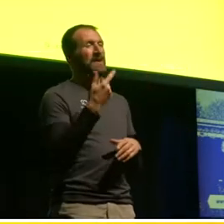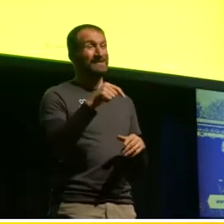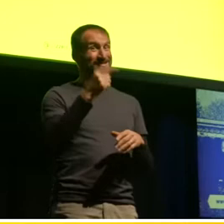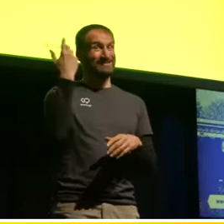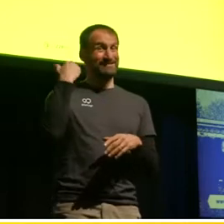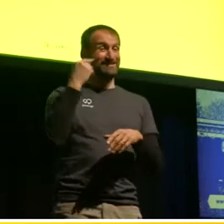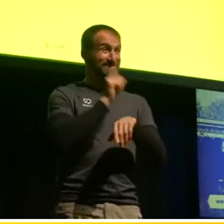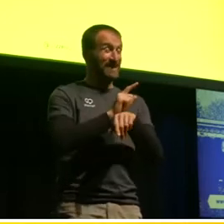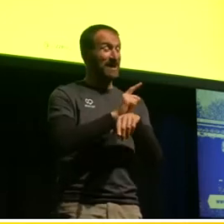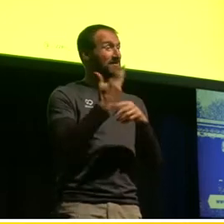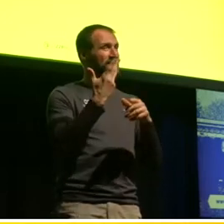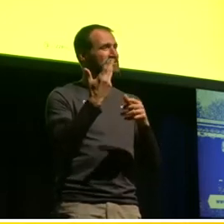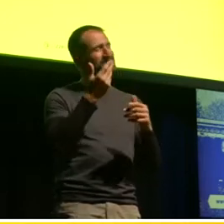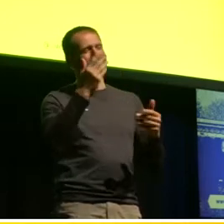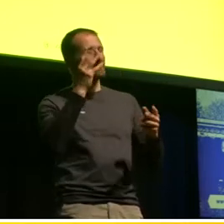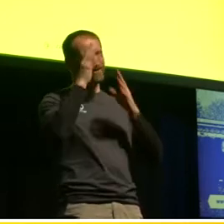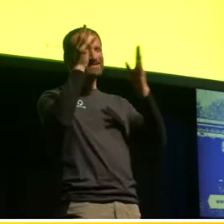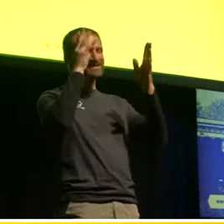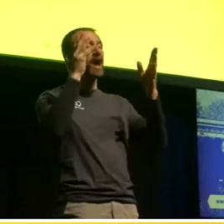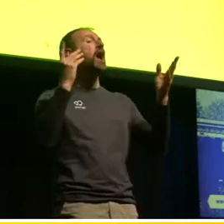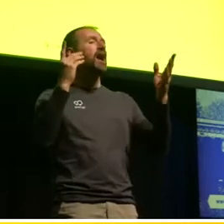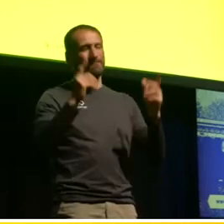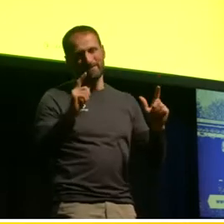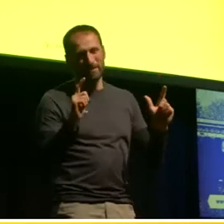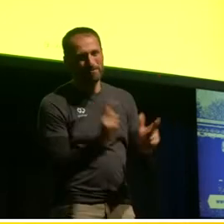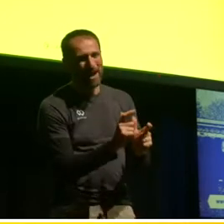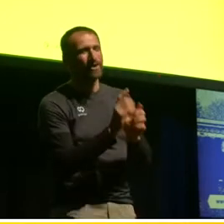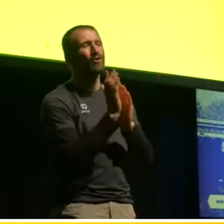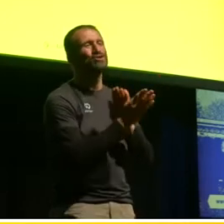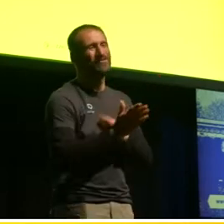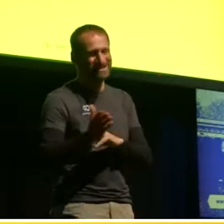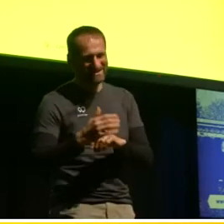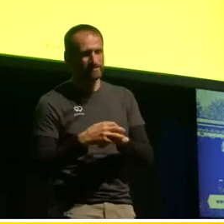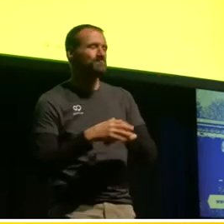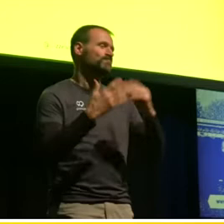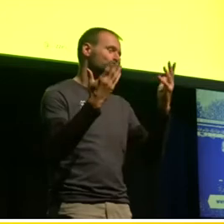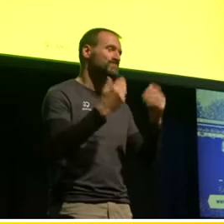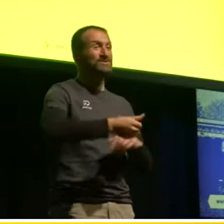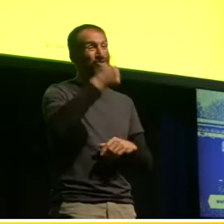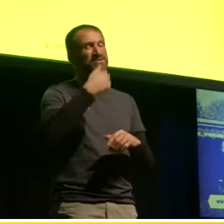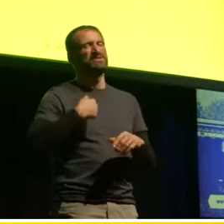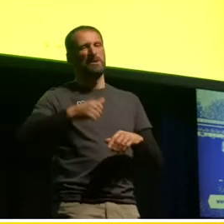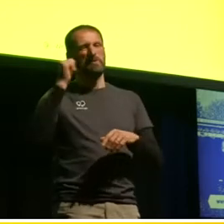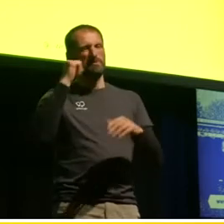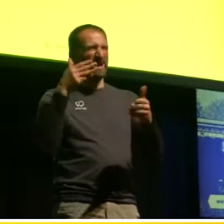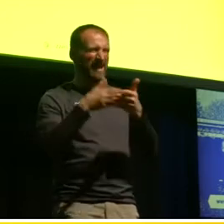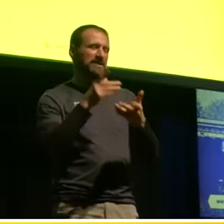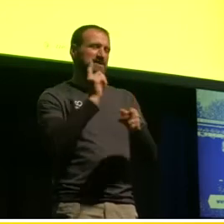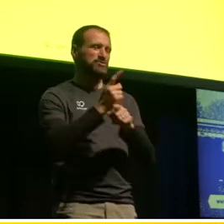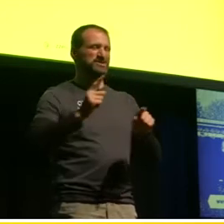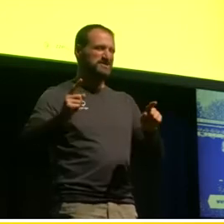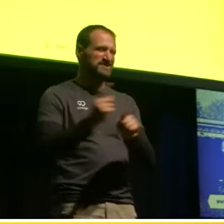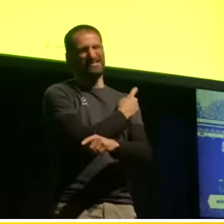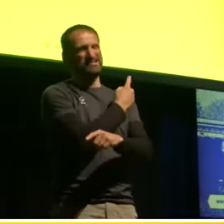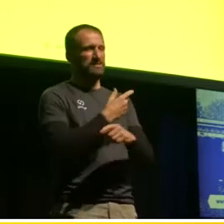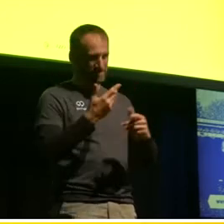Microservices. So they realized we have to first deal with our backend to at least move that out of the way.